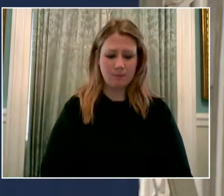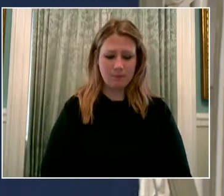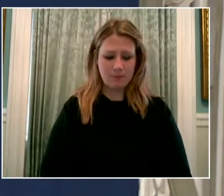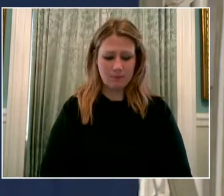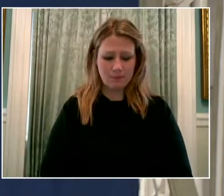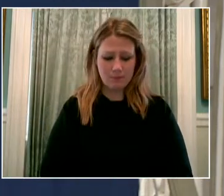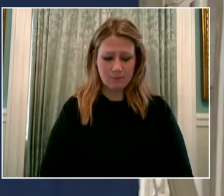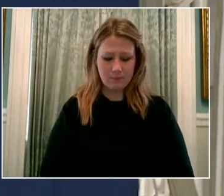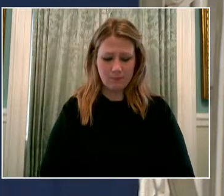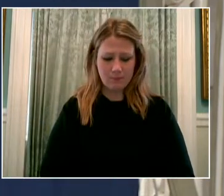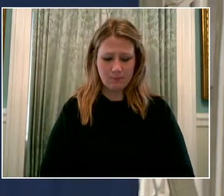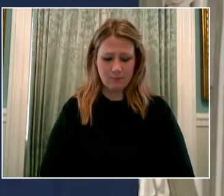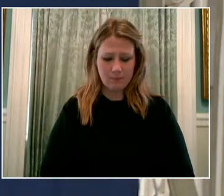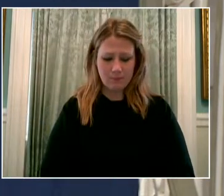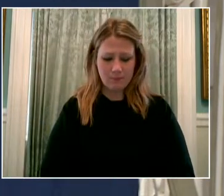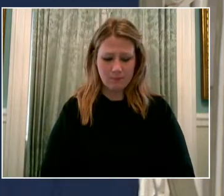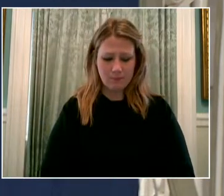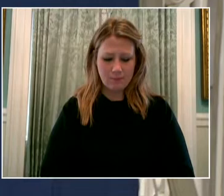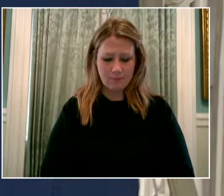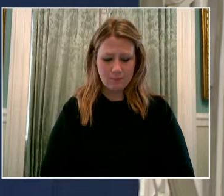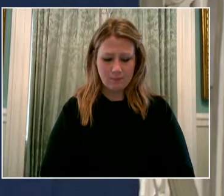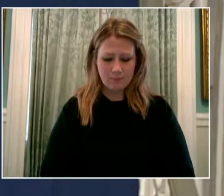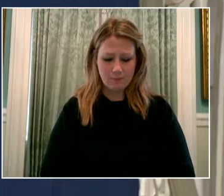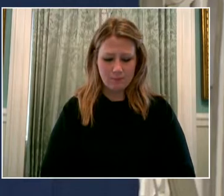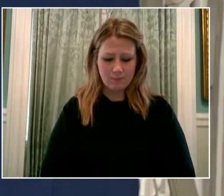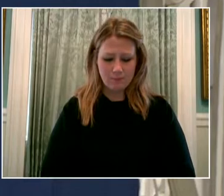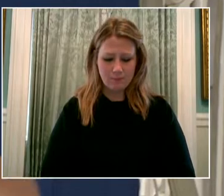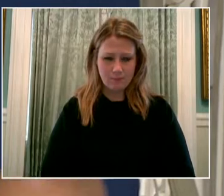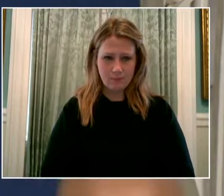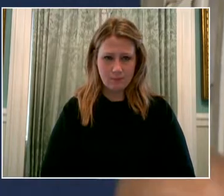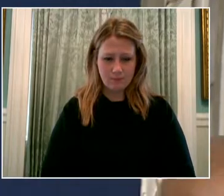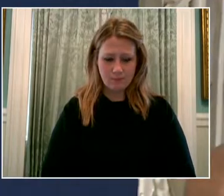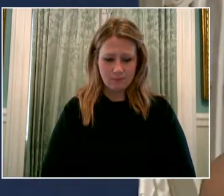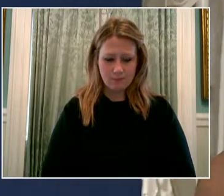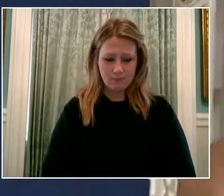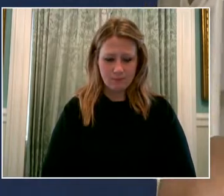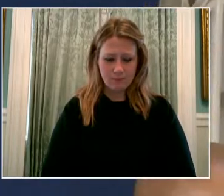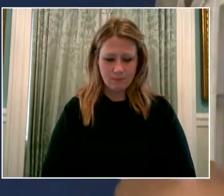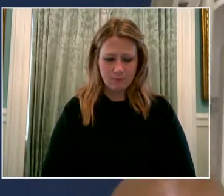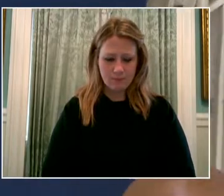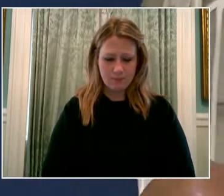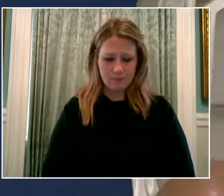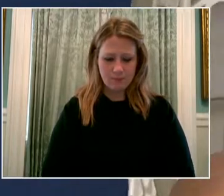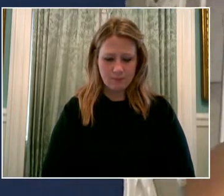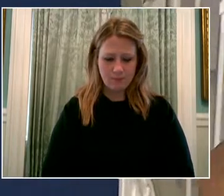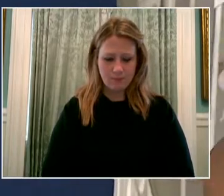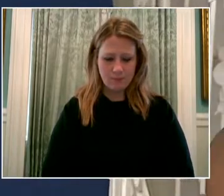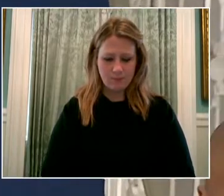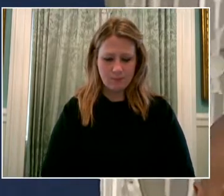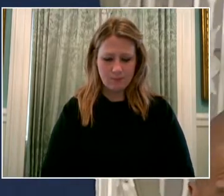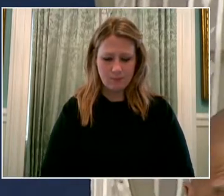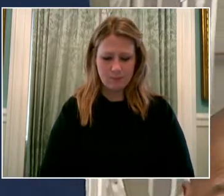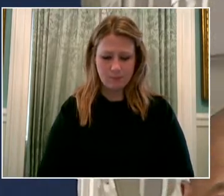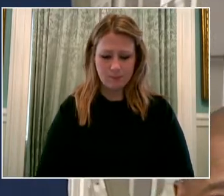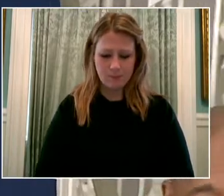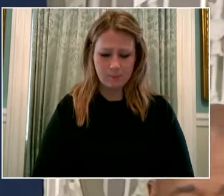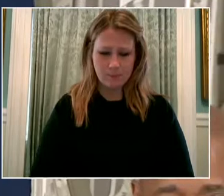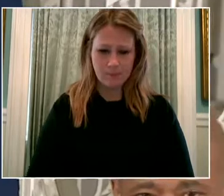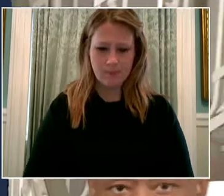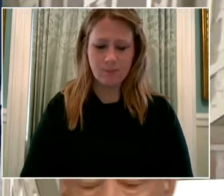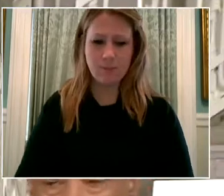Can we have an update on the parking garage collapse? And also, will there be inspections of